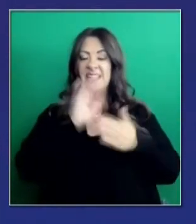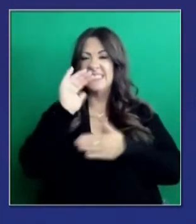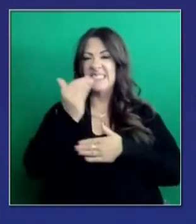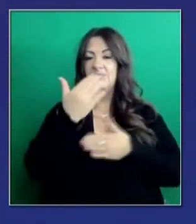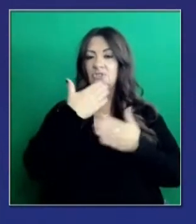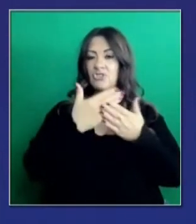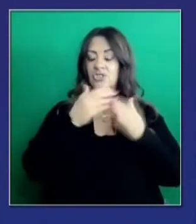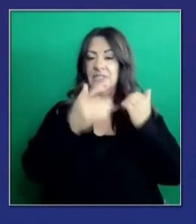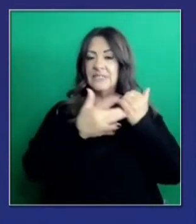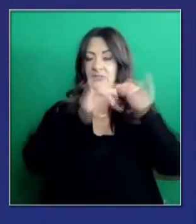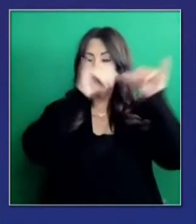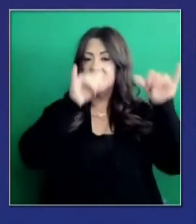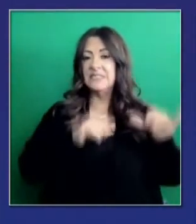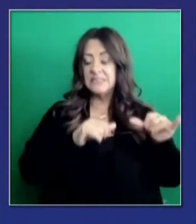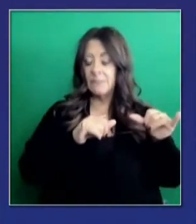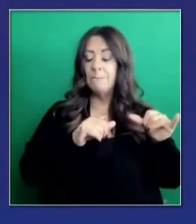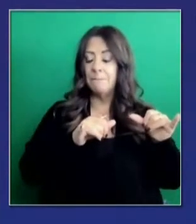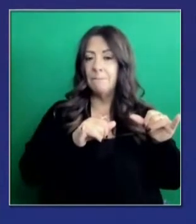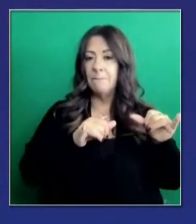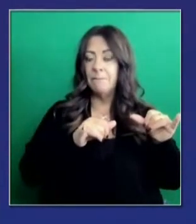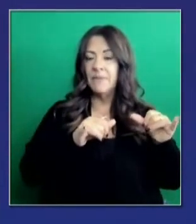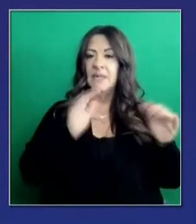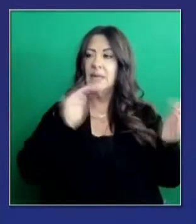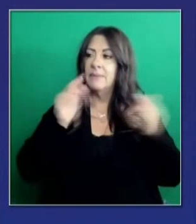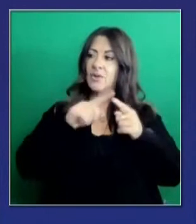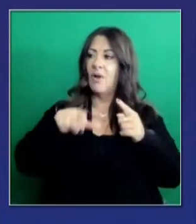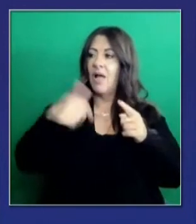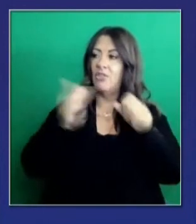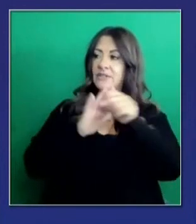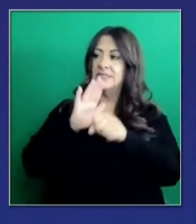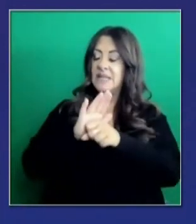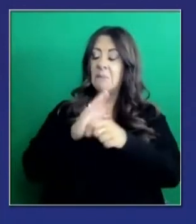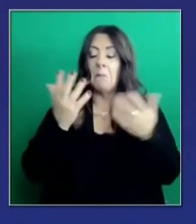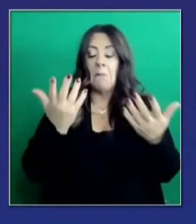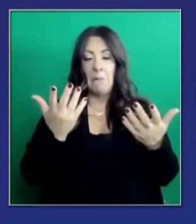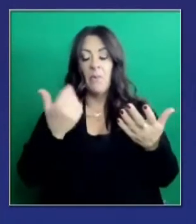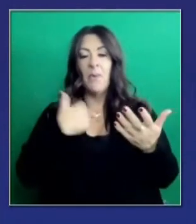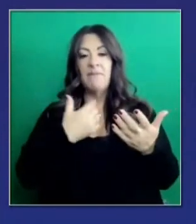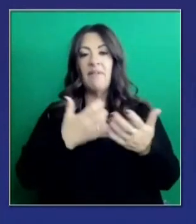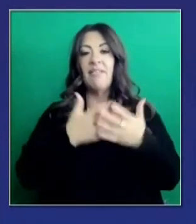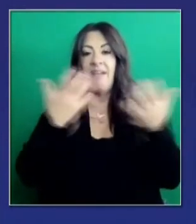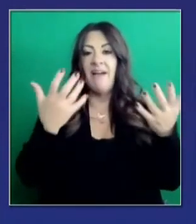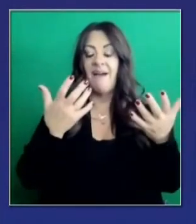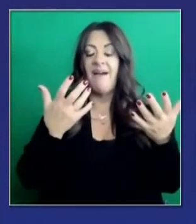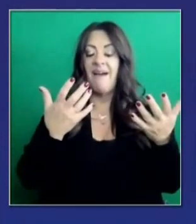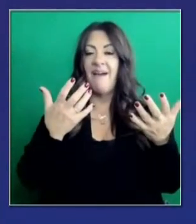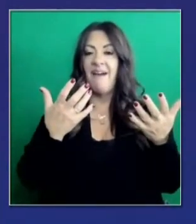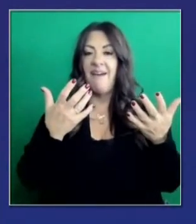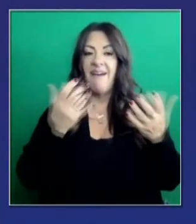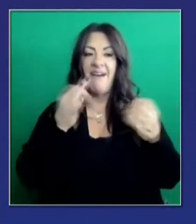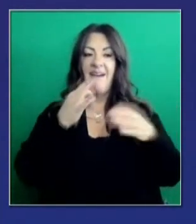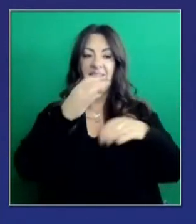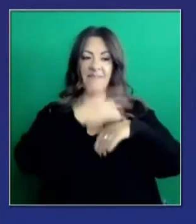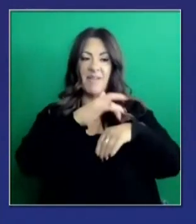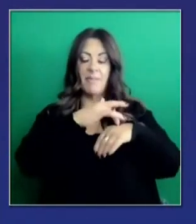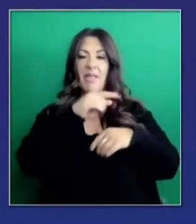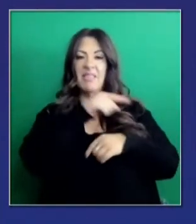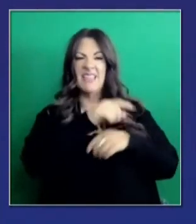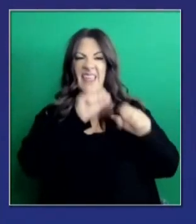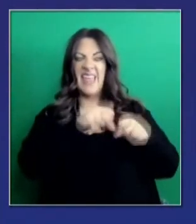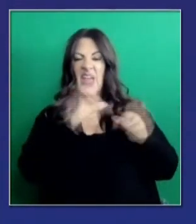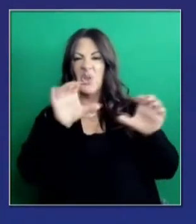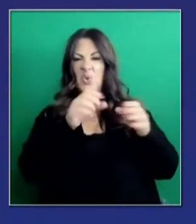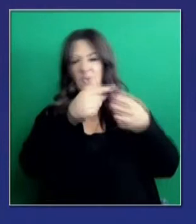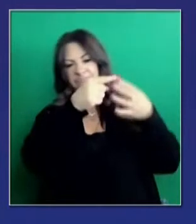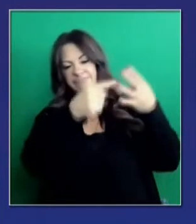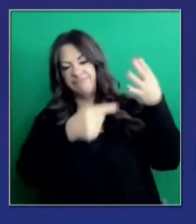type that any state's put up. So it's got a lot more components, and we just want to make sure that we don't